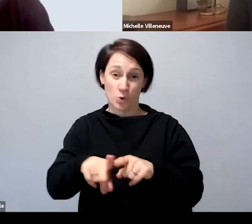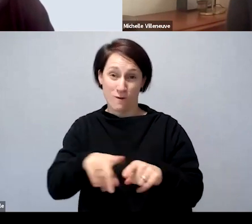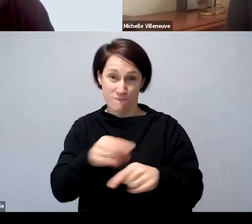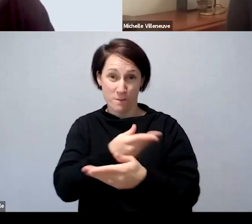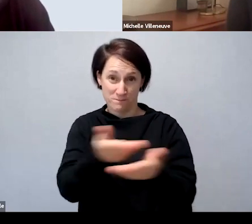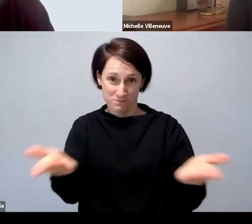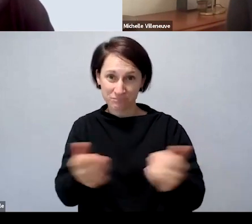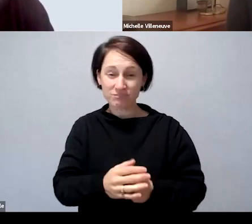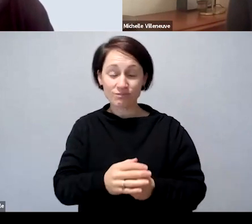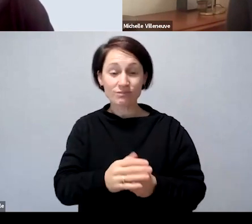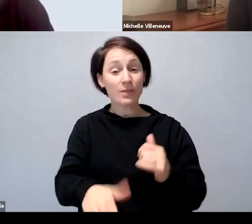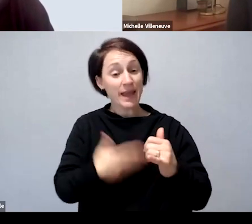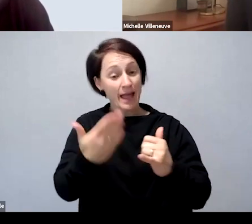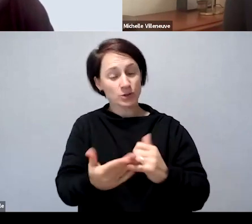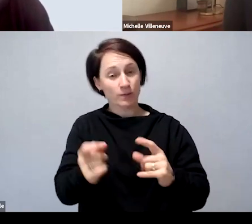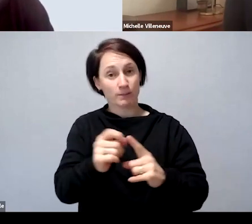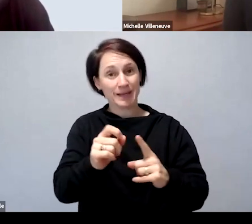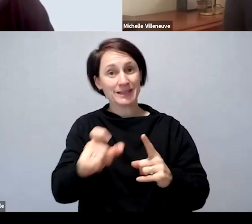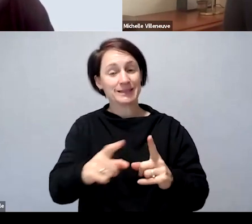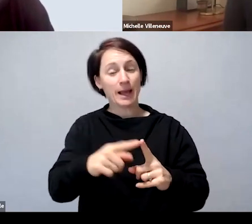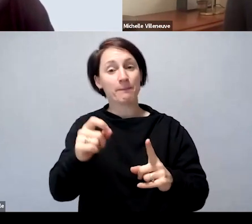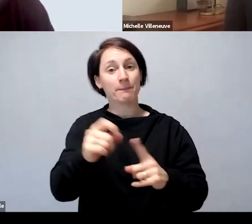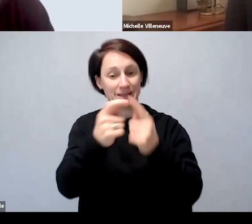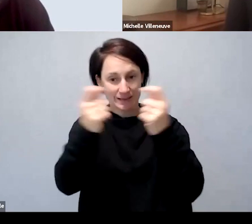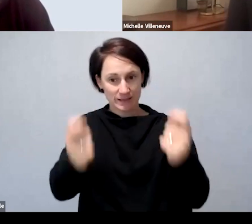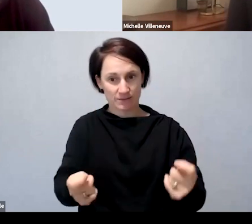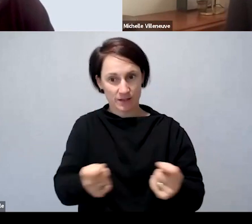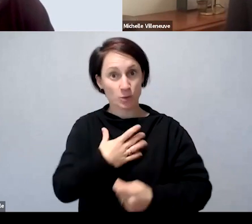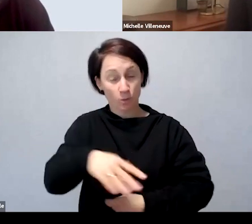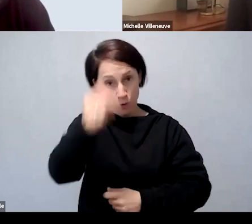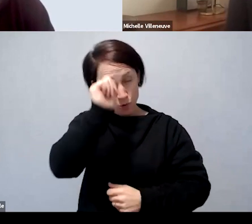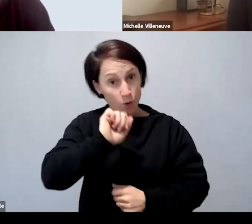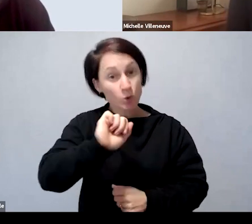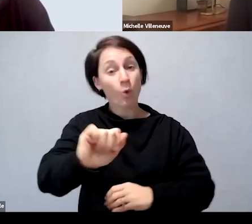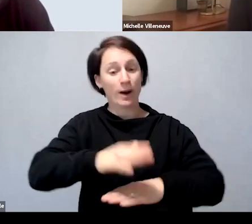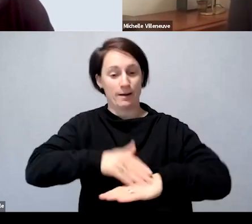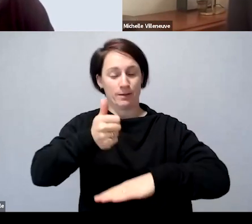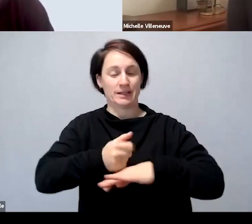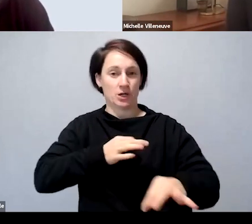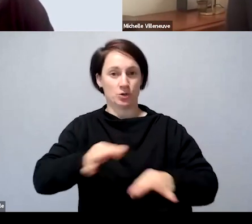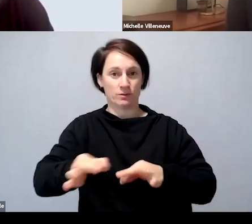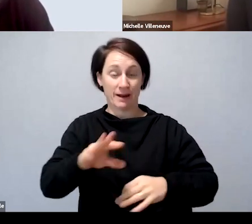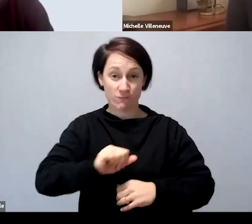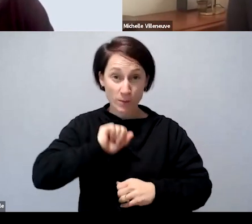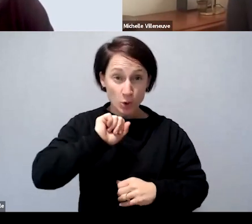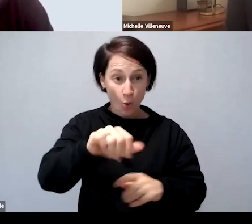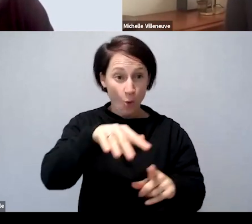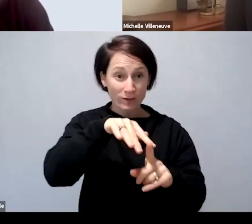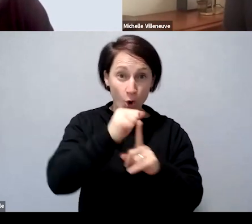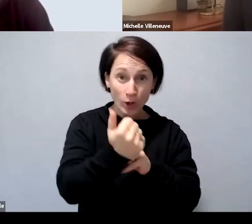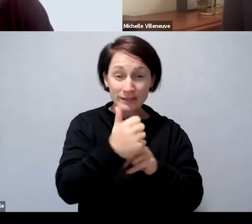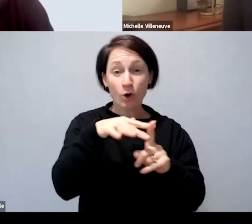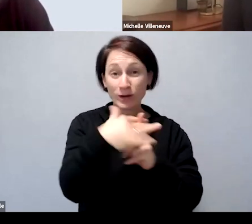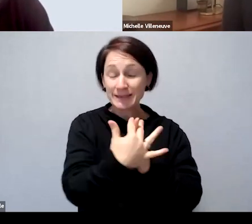end of the PCEP certificate is, what's your implementation plan? Given the context where you work, given the challenges, constraints, but also